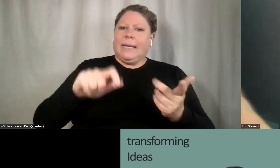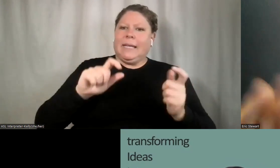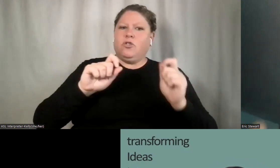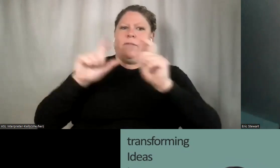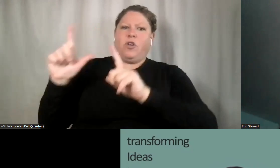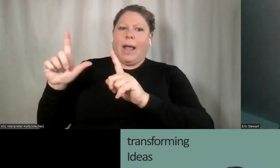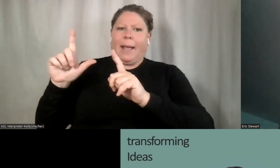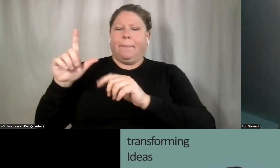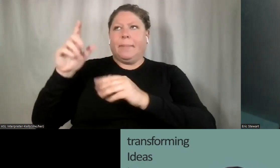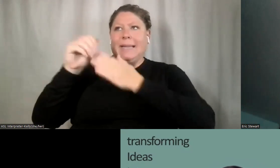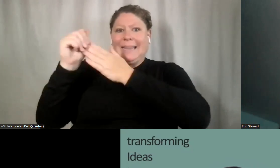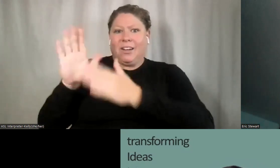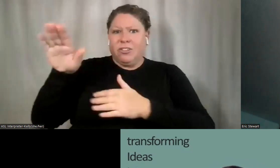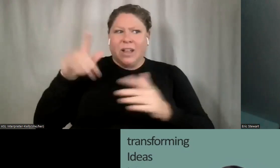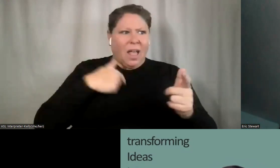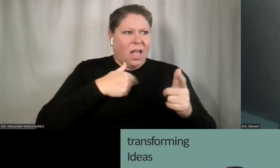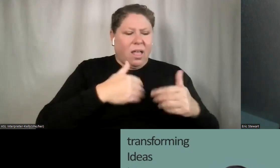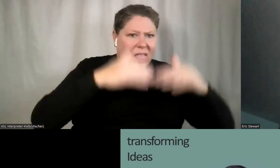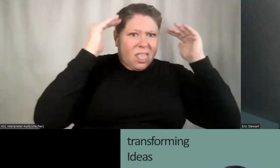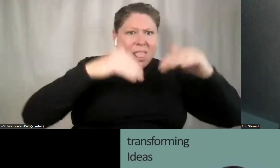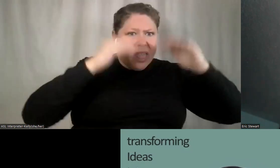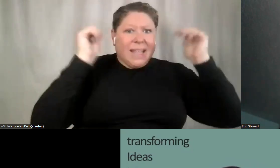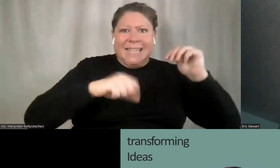that our leaders can understand.